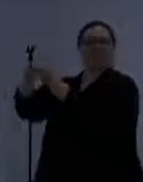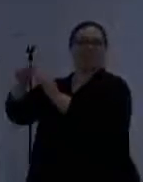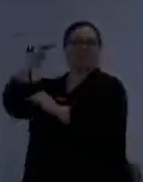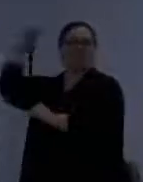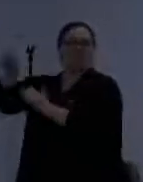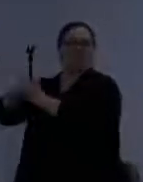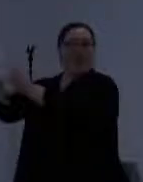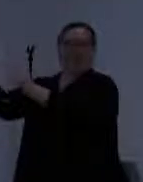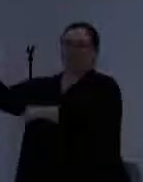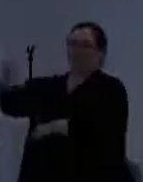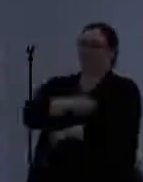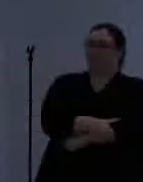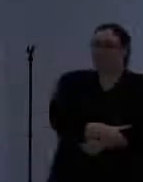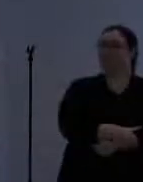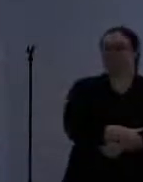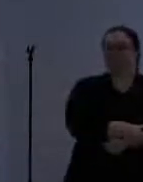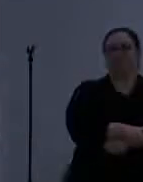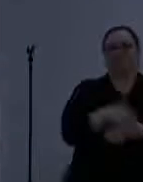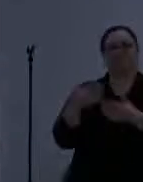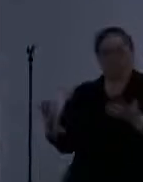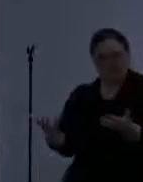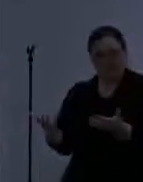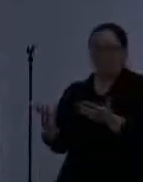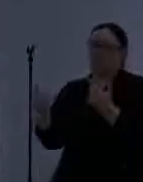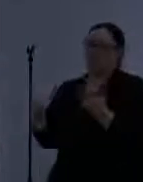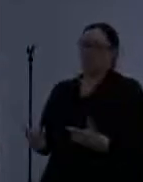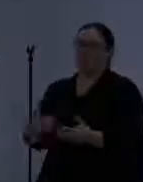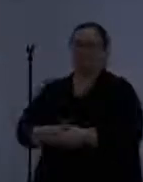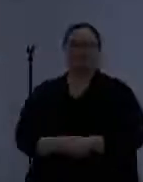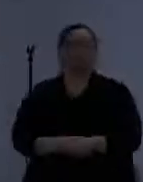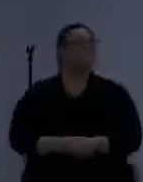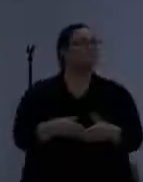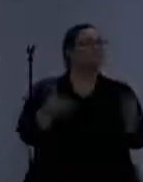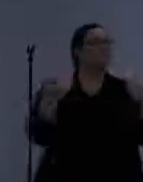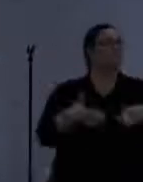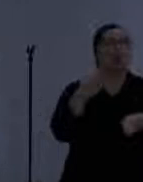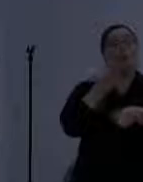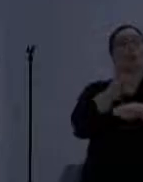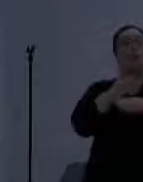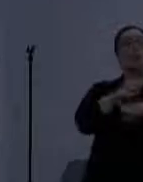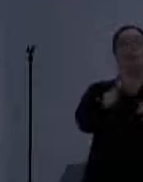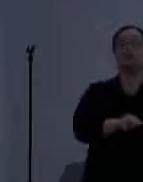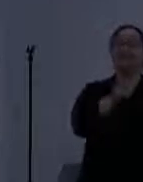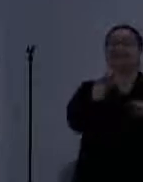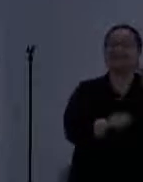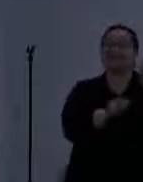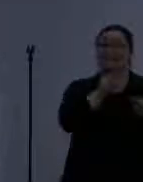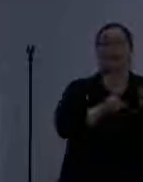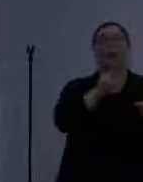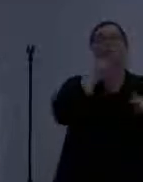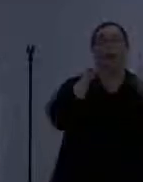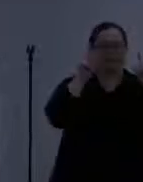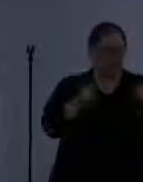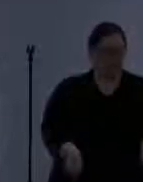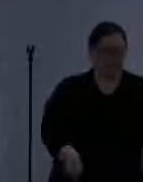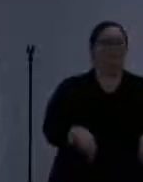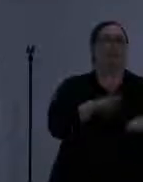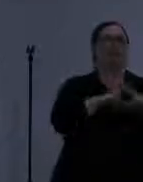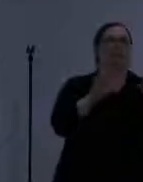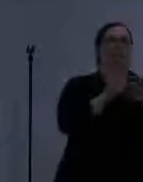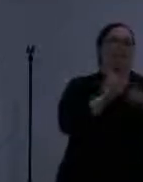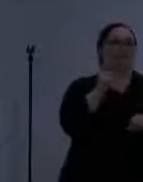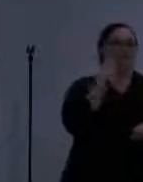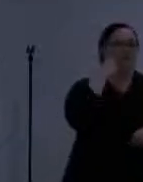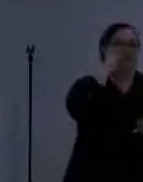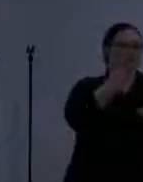worker screening. Worker screening will come into effect on the 1st of February in 2021. So that